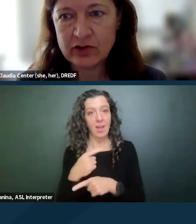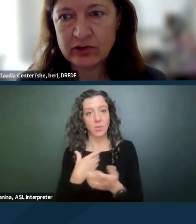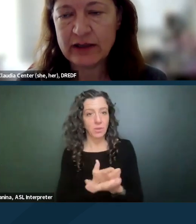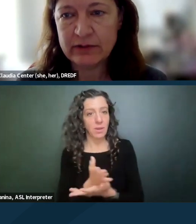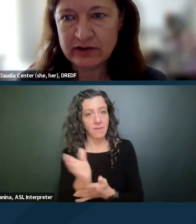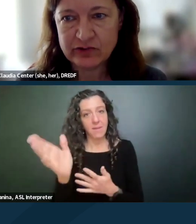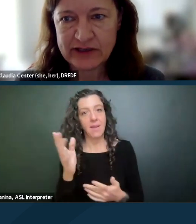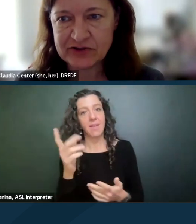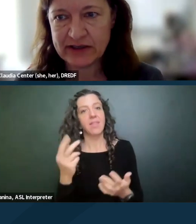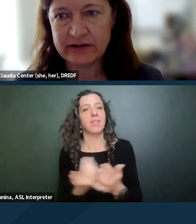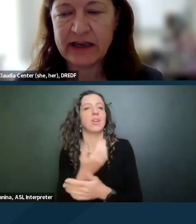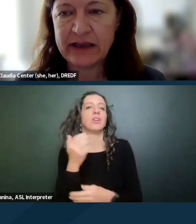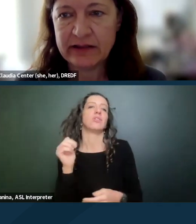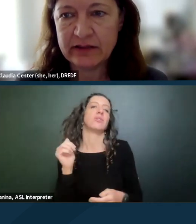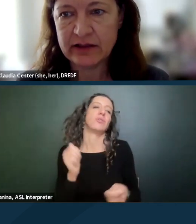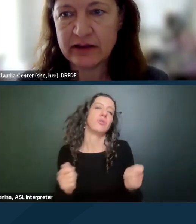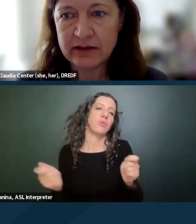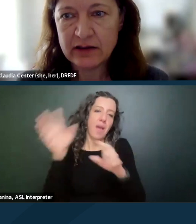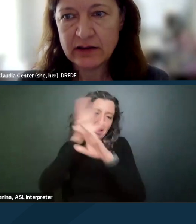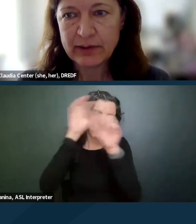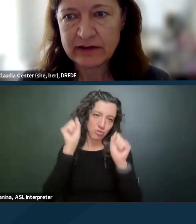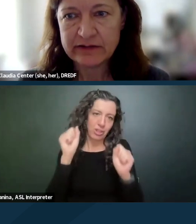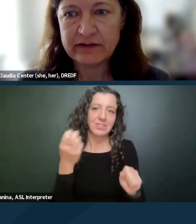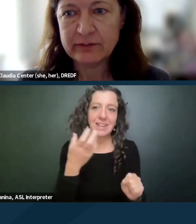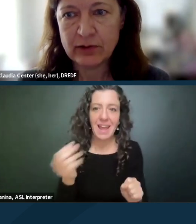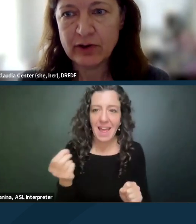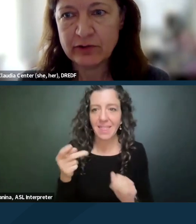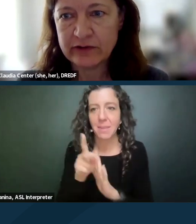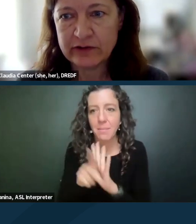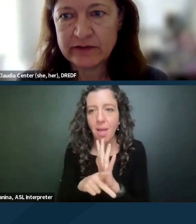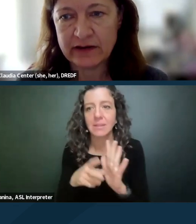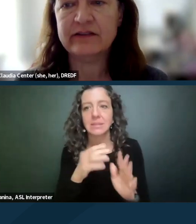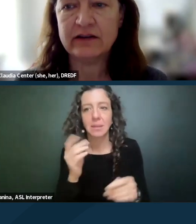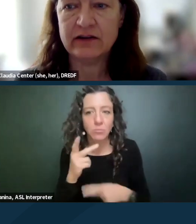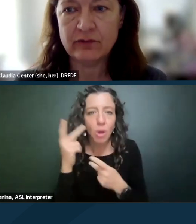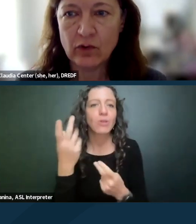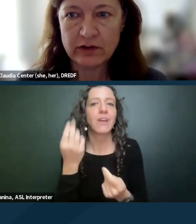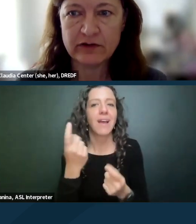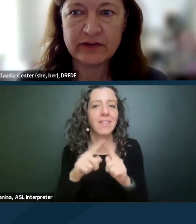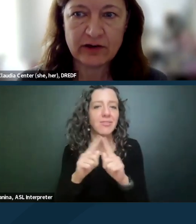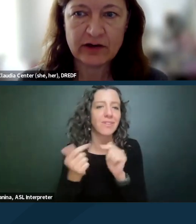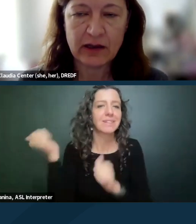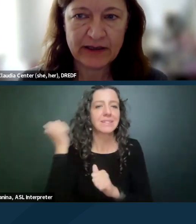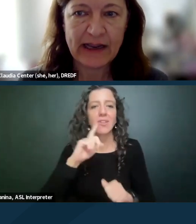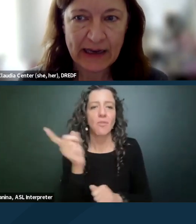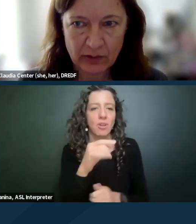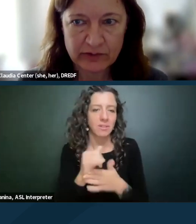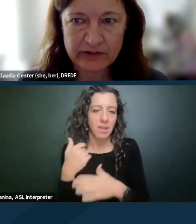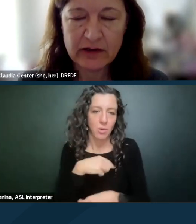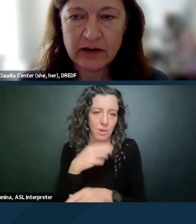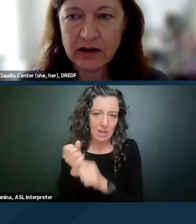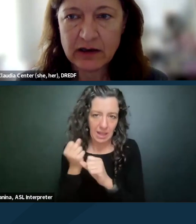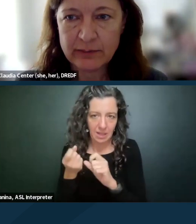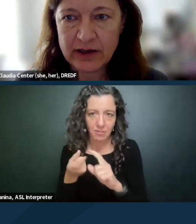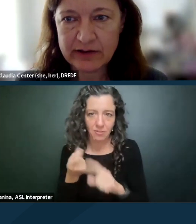navigate the new administration and the policies, proposals, and executive orders that are coming